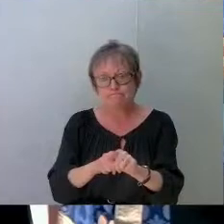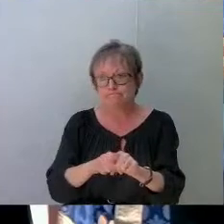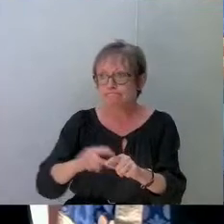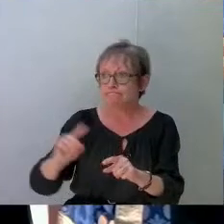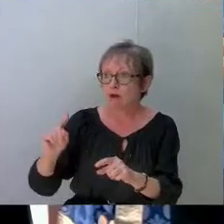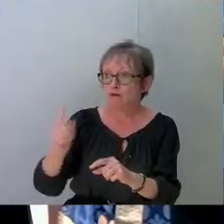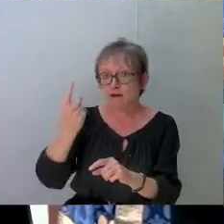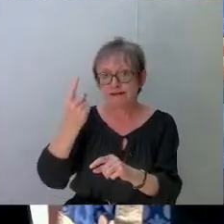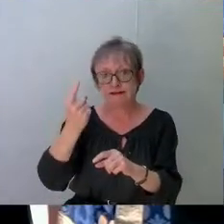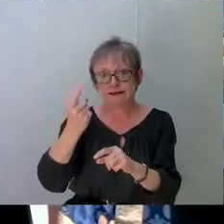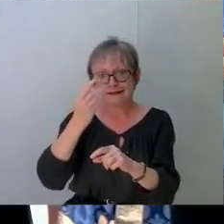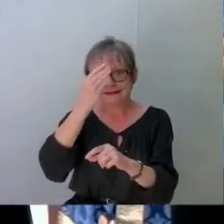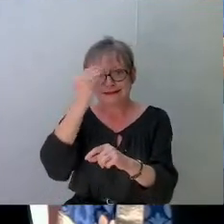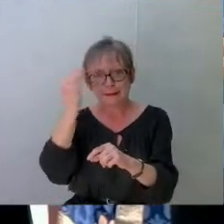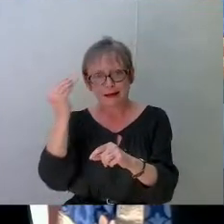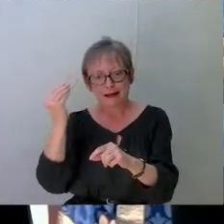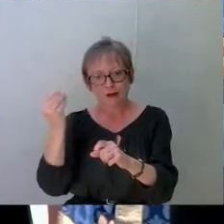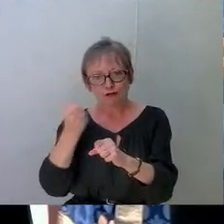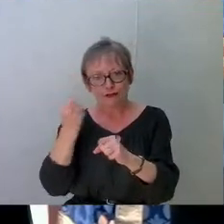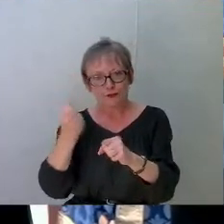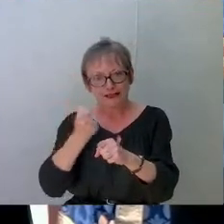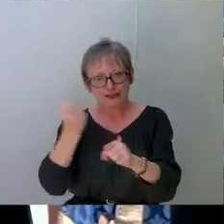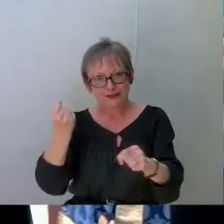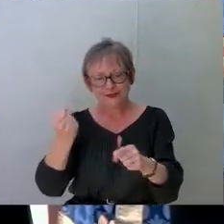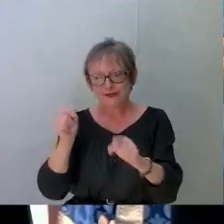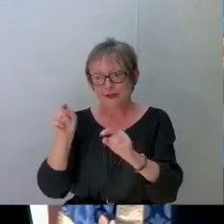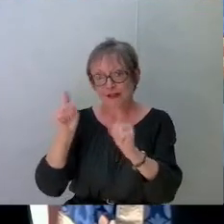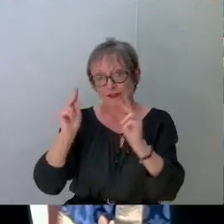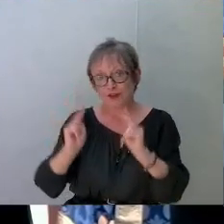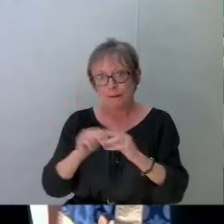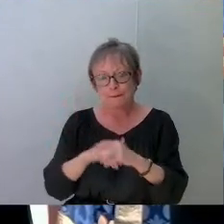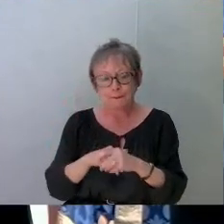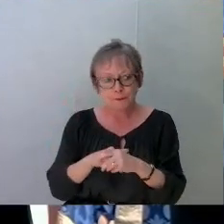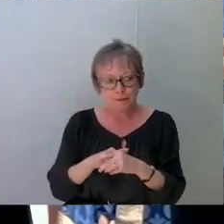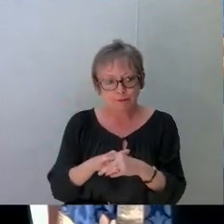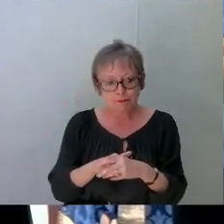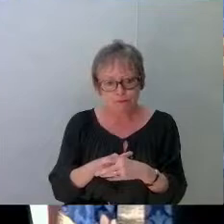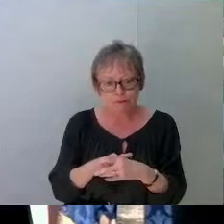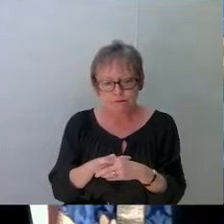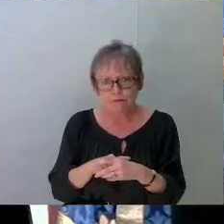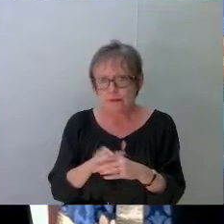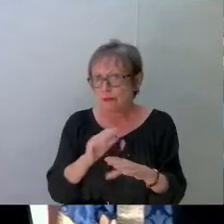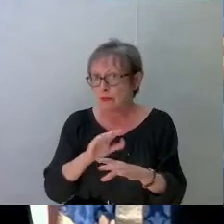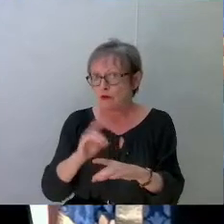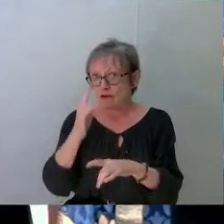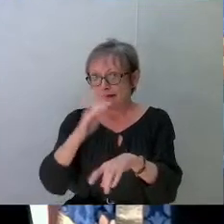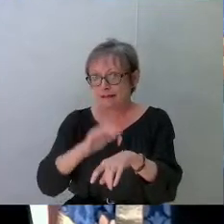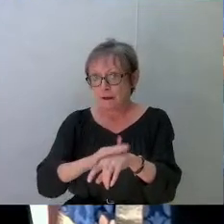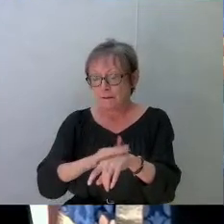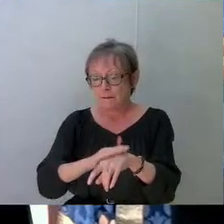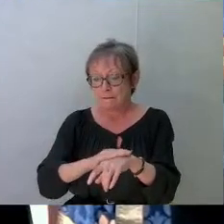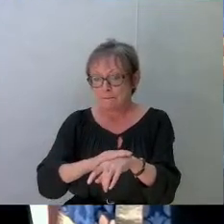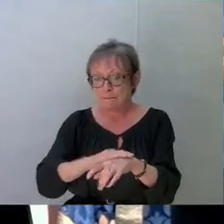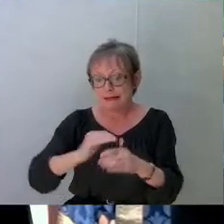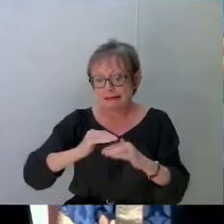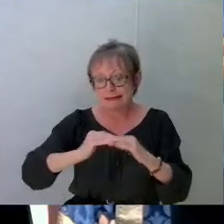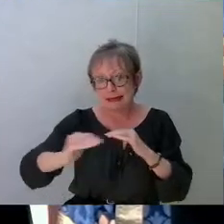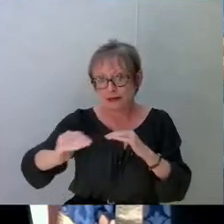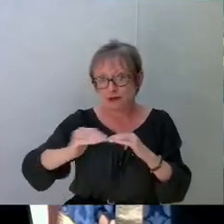George's first summer graduation in that chair. But it's not the first time he's crossed the stage because, as I